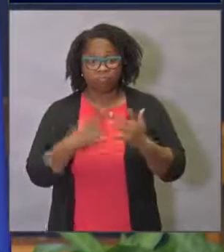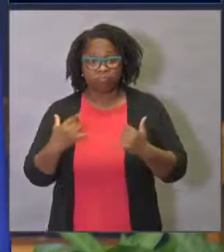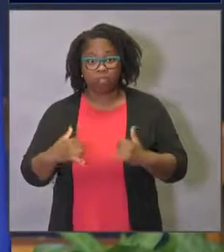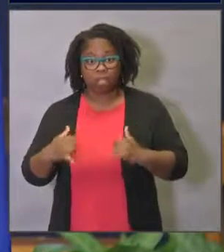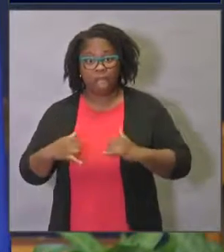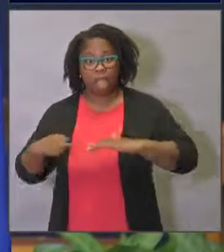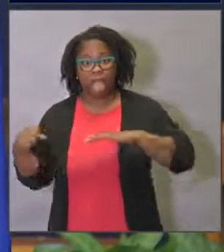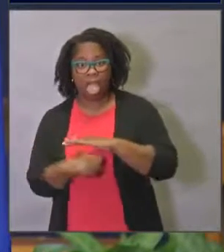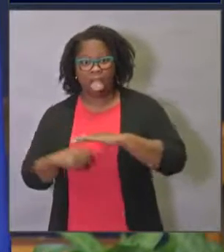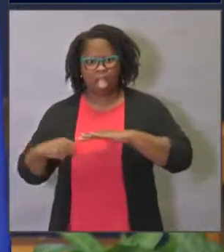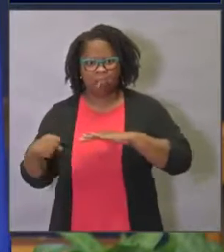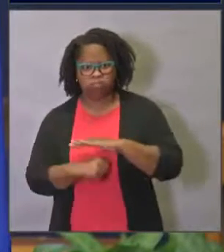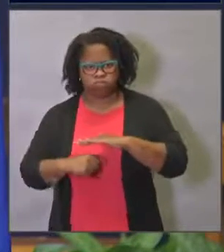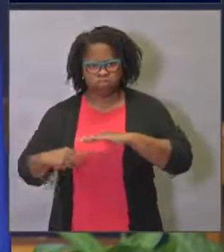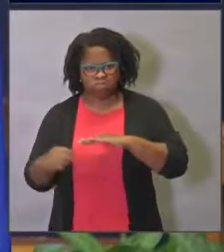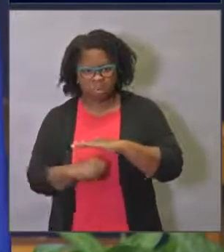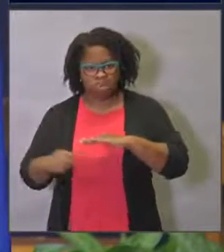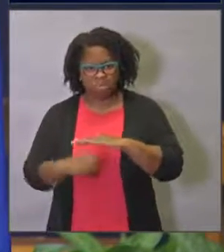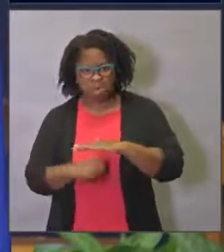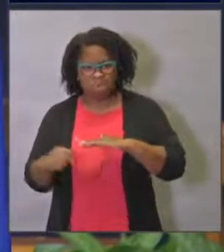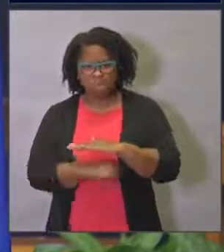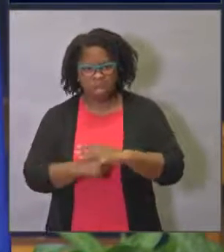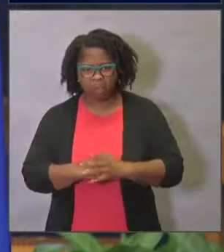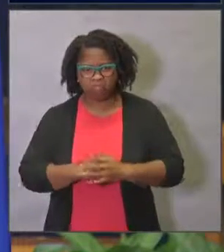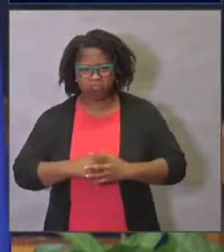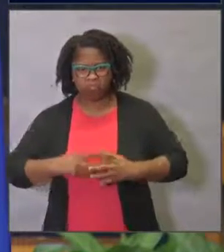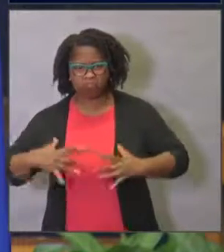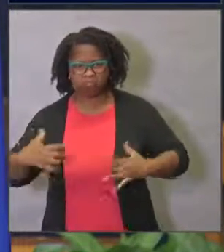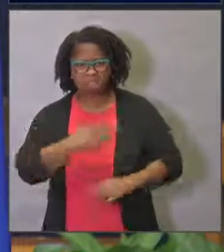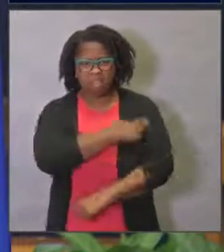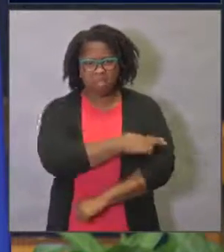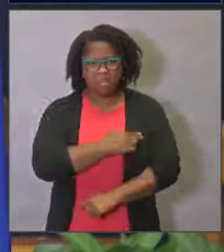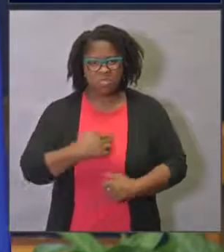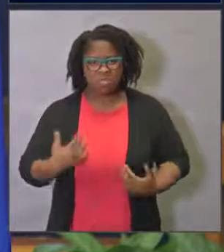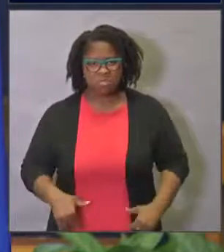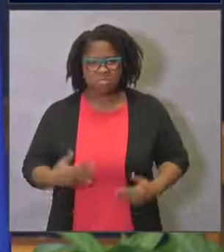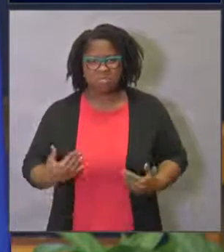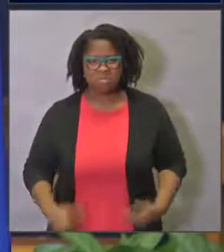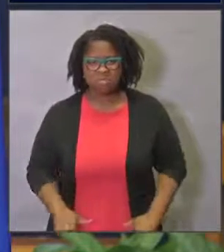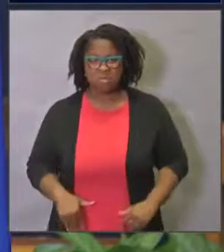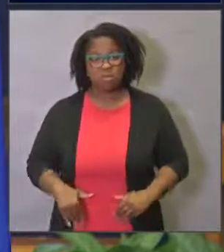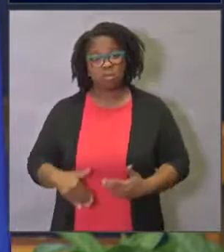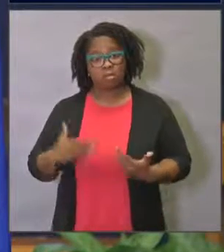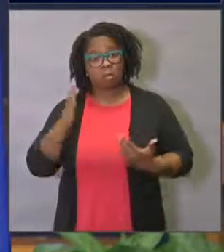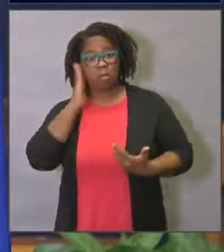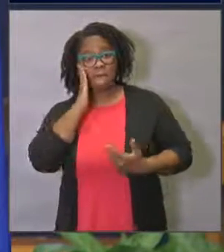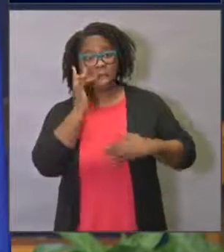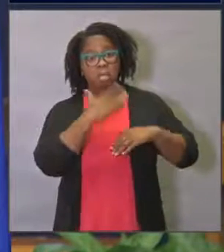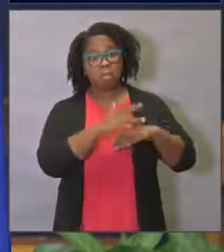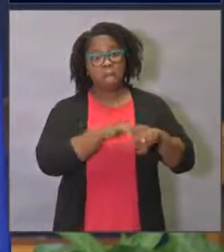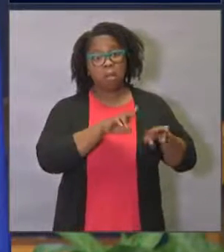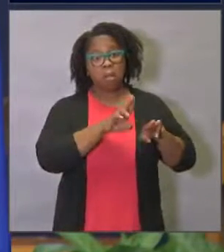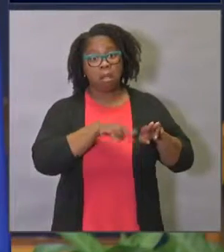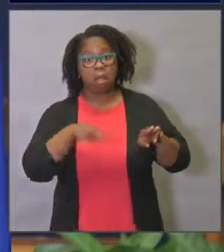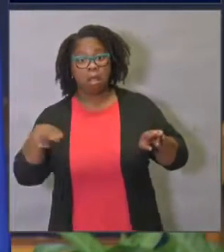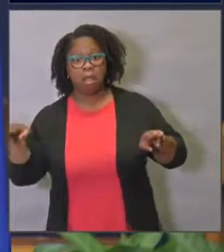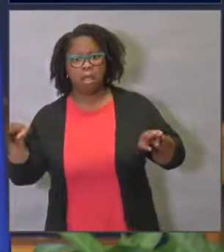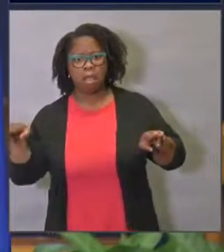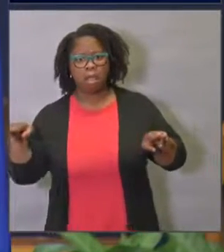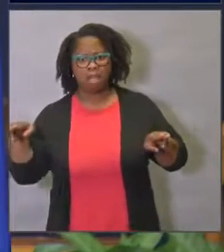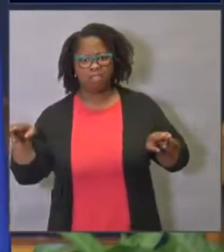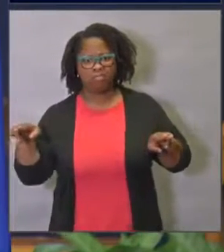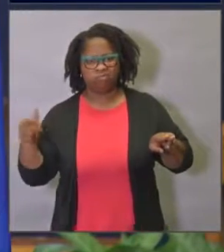system. Hospital capacity is decreasing to alarming levels, and our healthcare workers are pushed to the